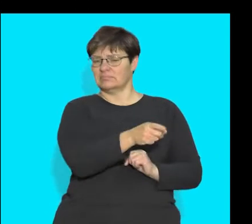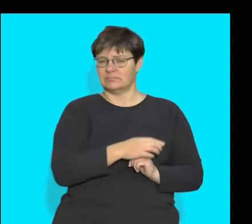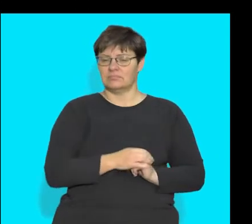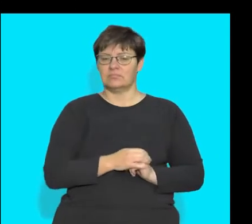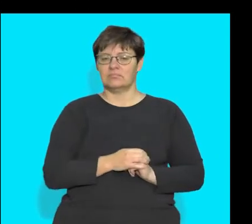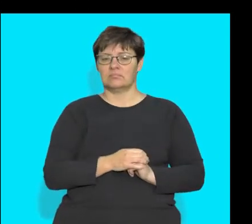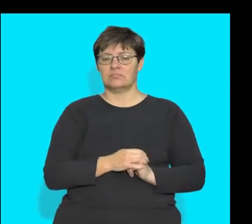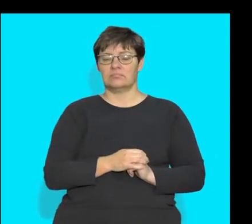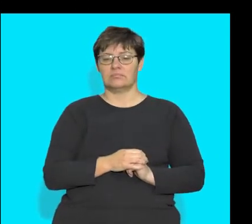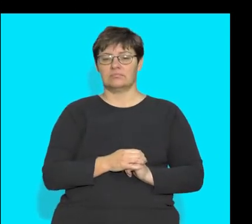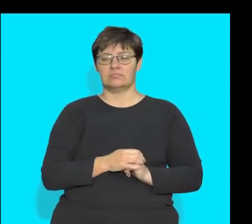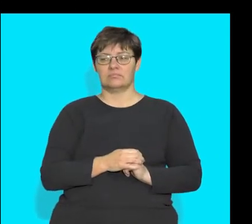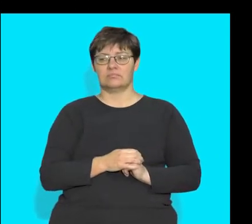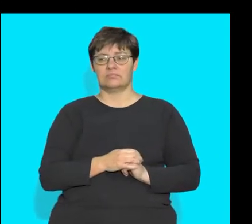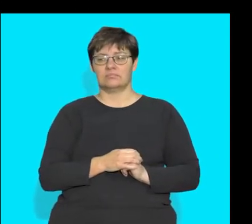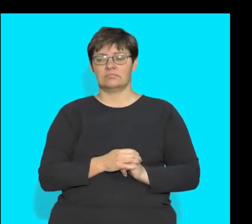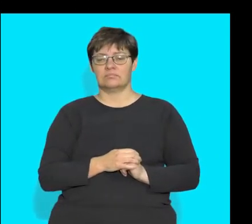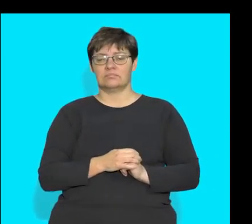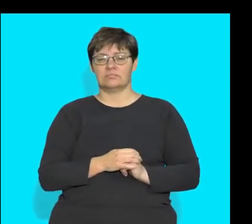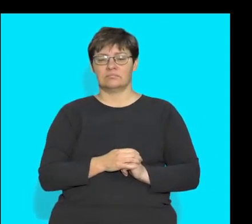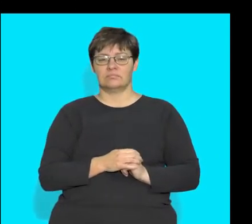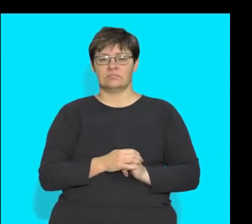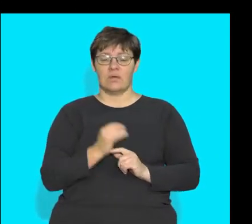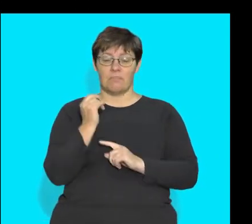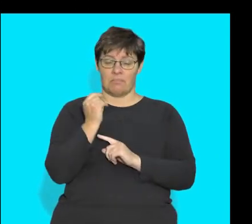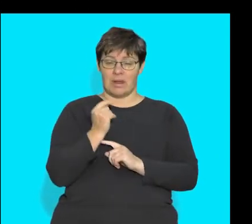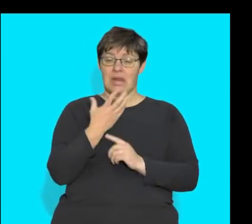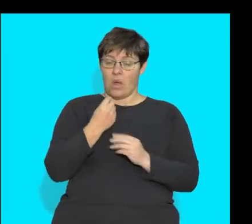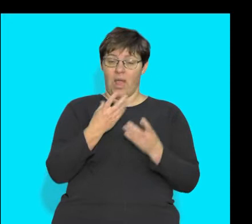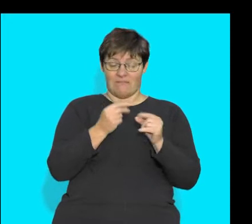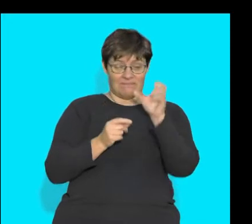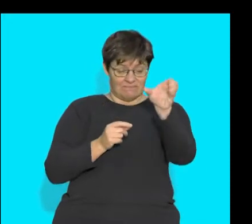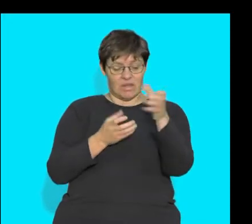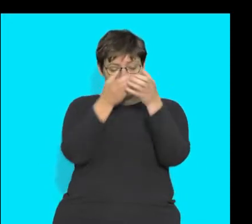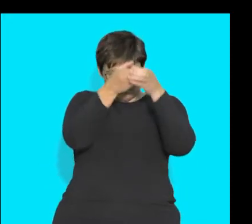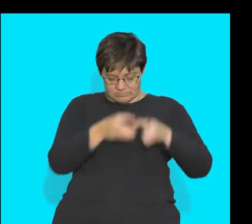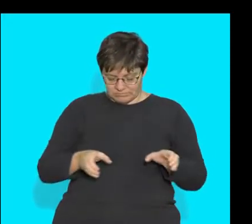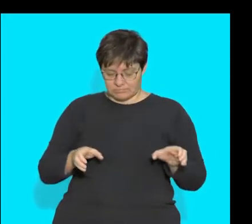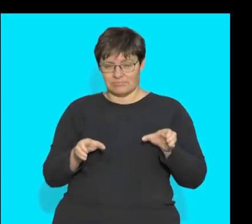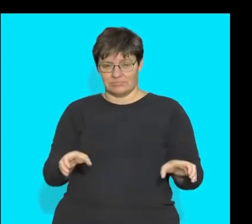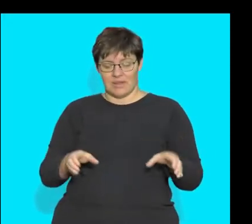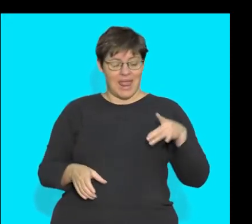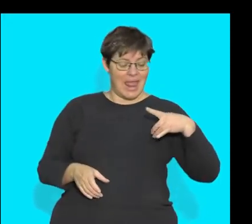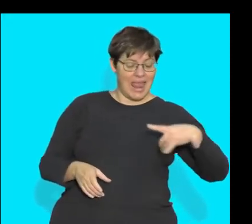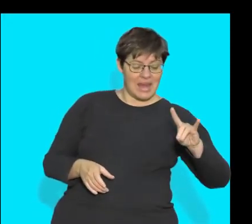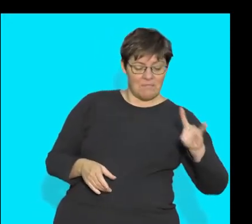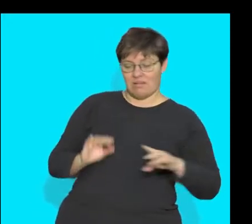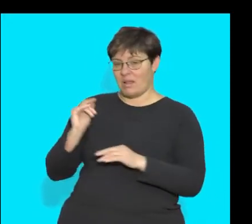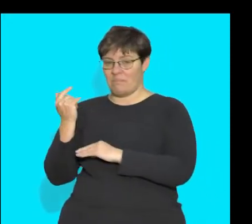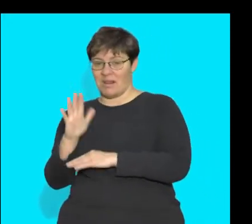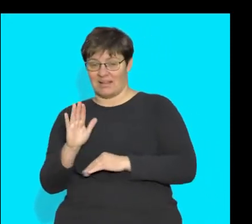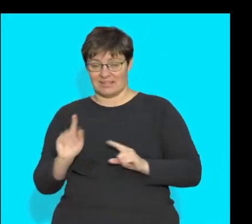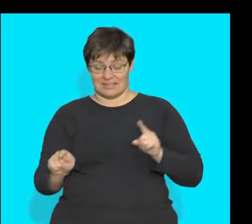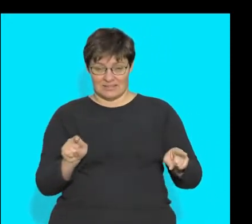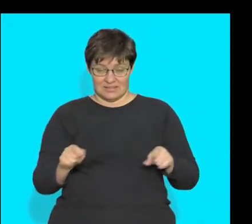are going to divide that cell into a plant cell and an animal cell.